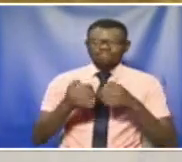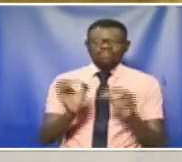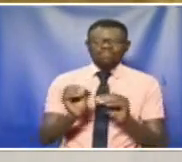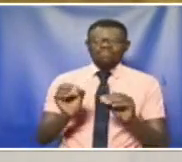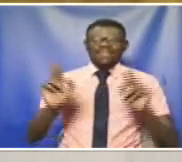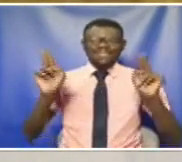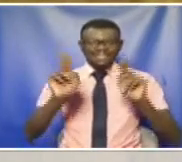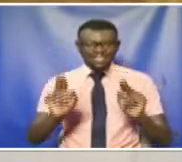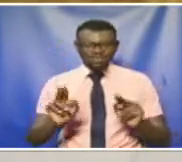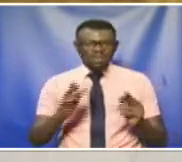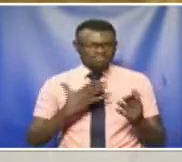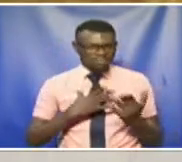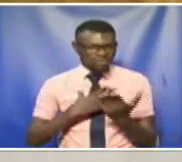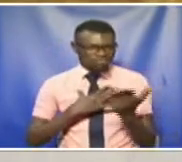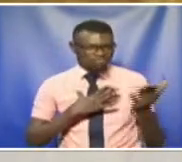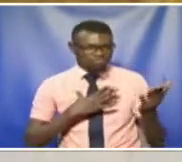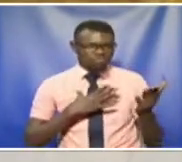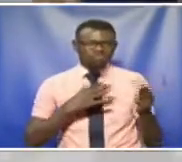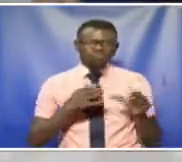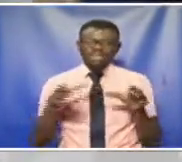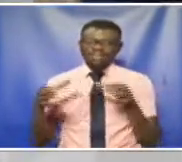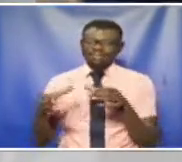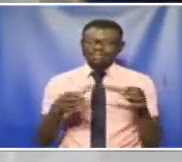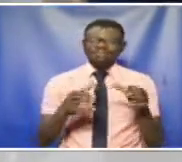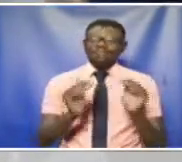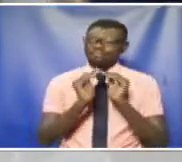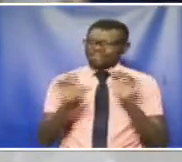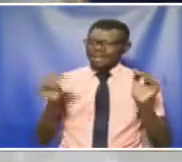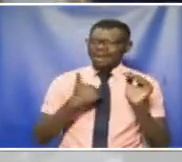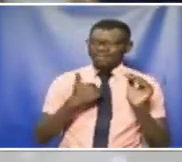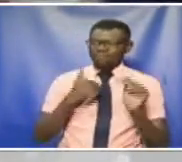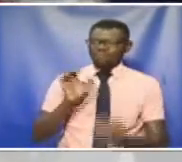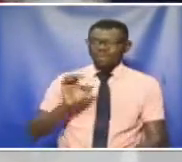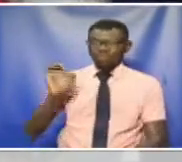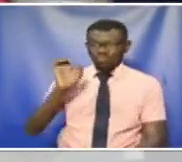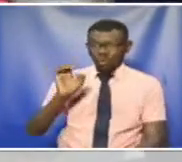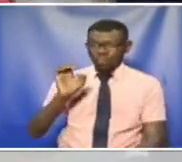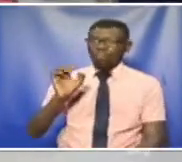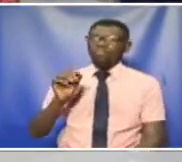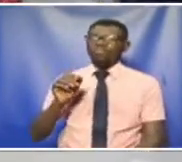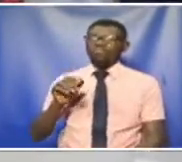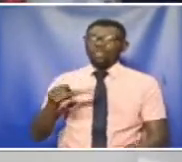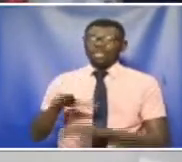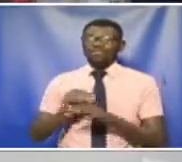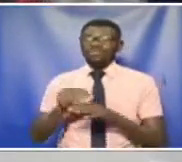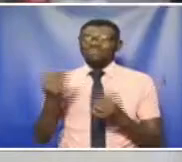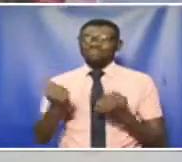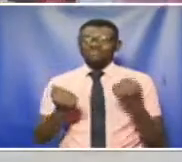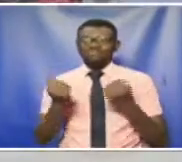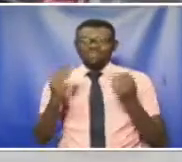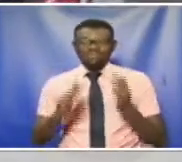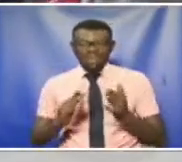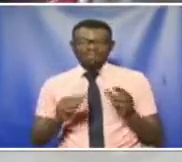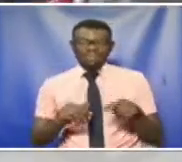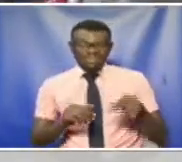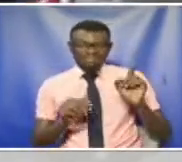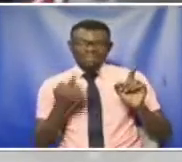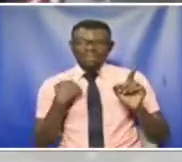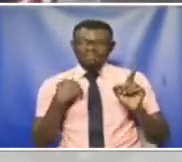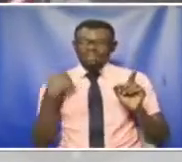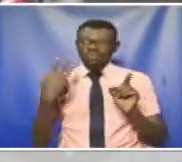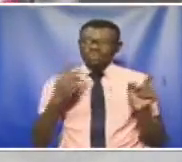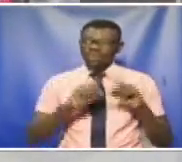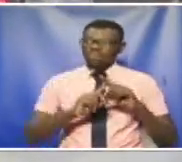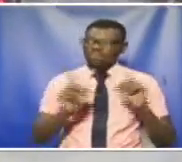international people. There's big teams that come from Europe. Swedish driver Patrick Sodell was up to the task, finishing second despite